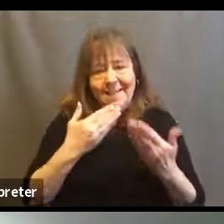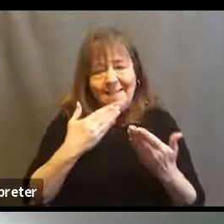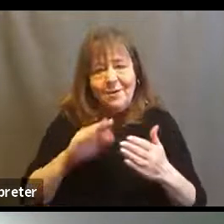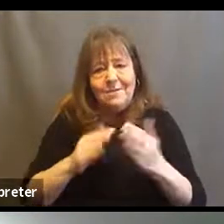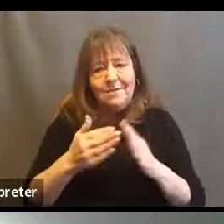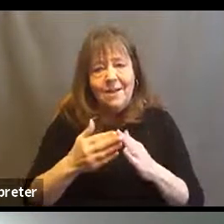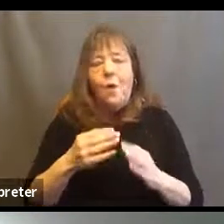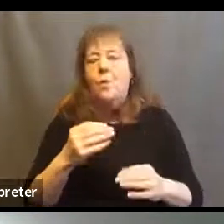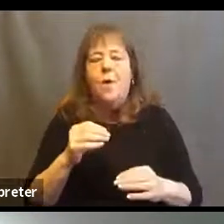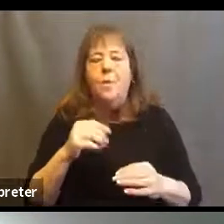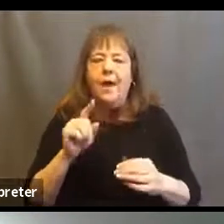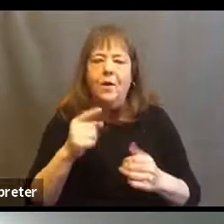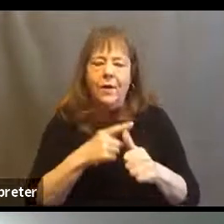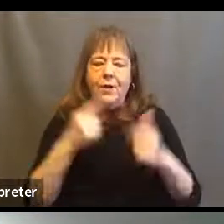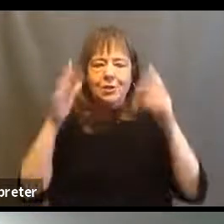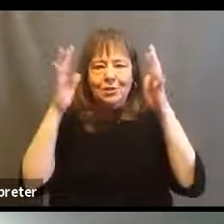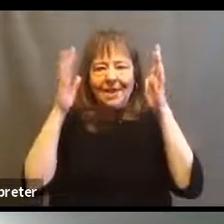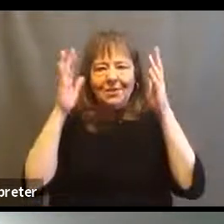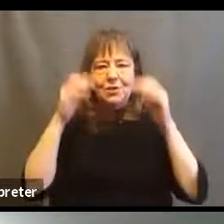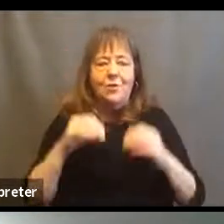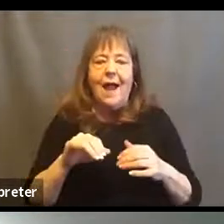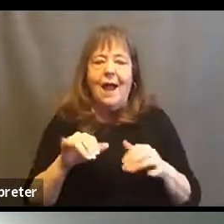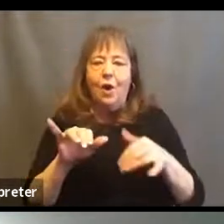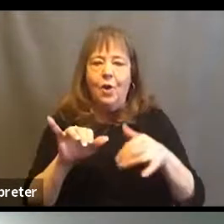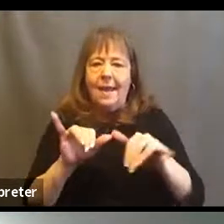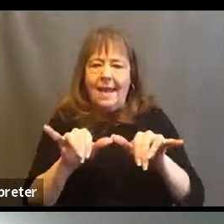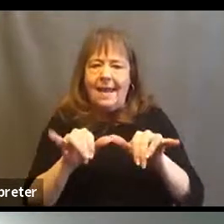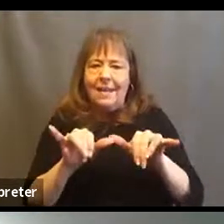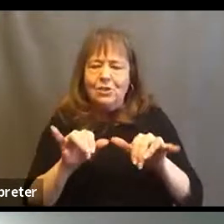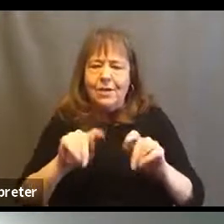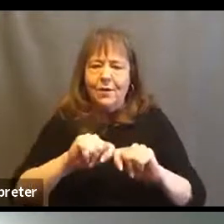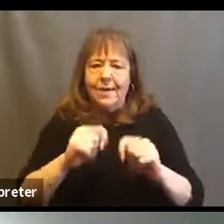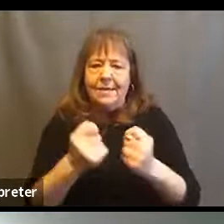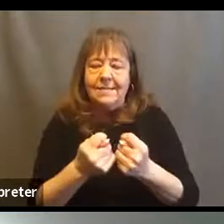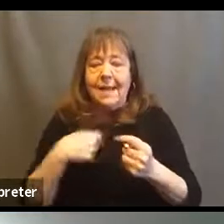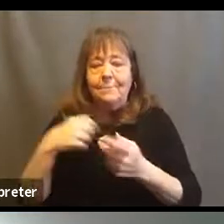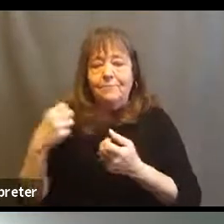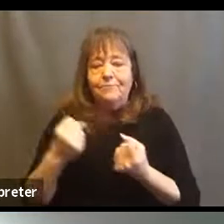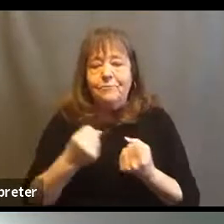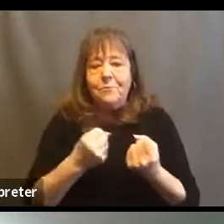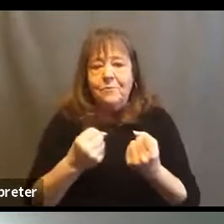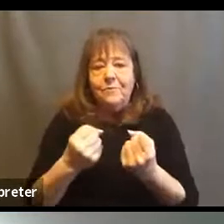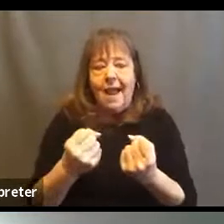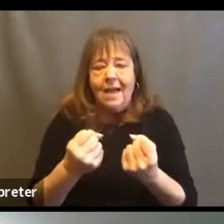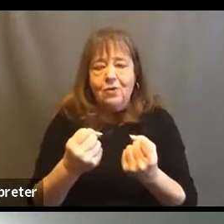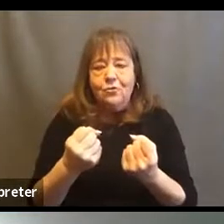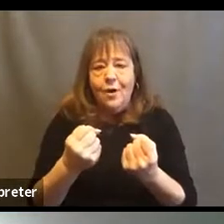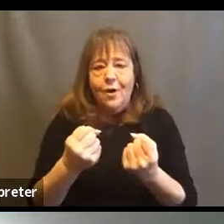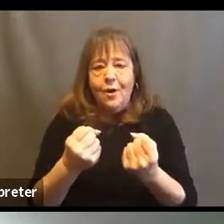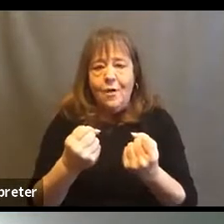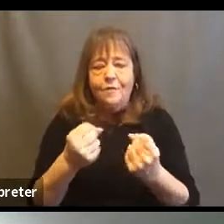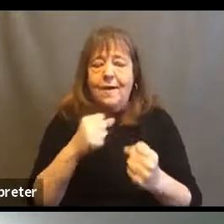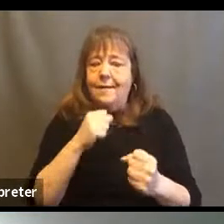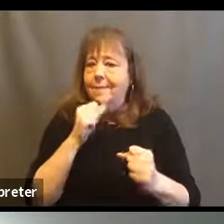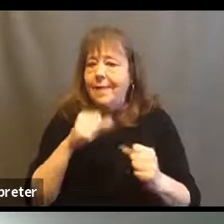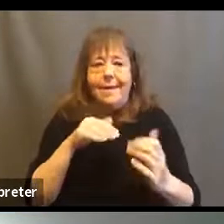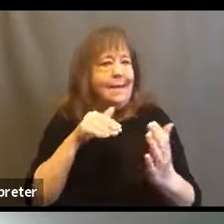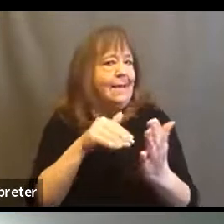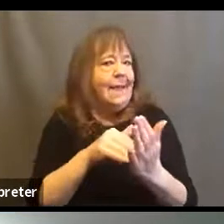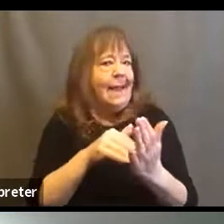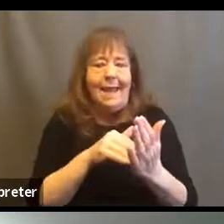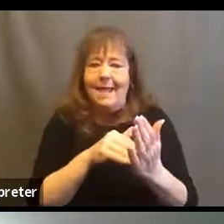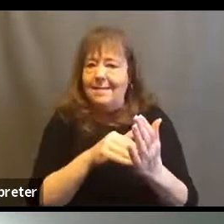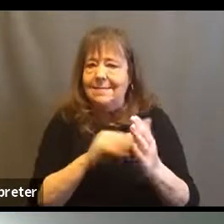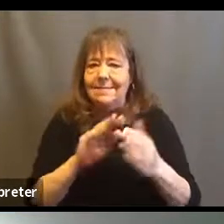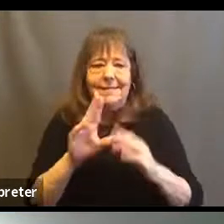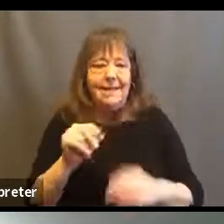do want to give a quick shout out to our engineer team. You know, I drove in, and this is nothing against the city, but the best roads